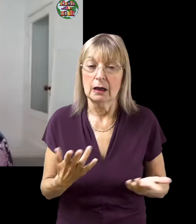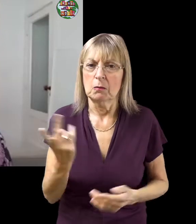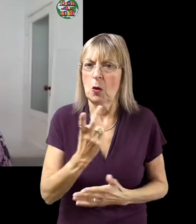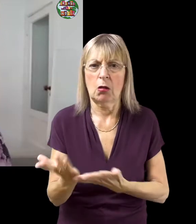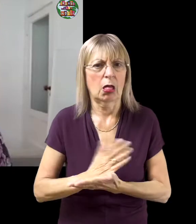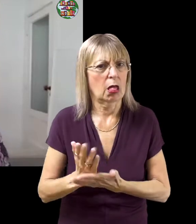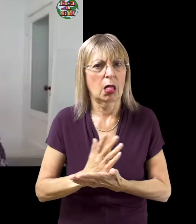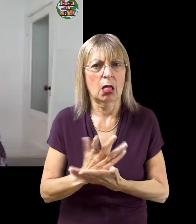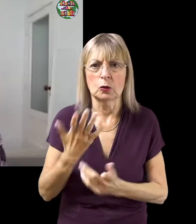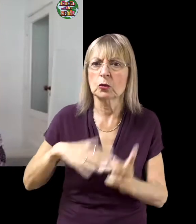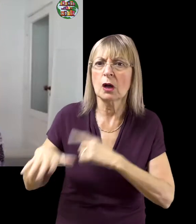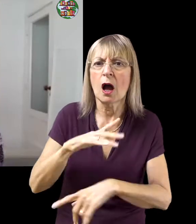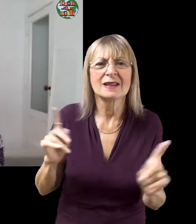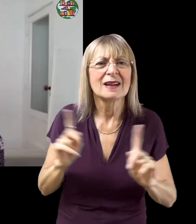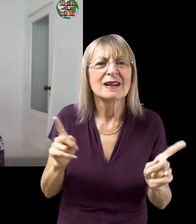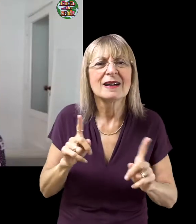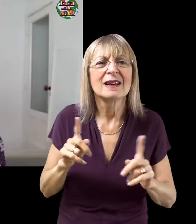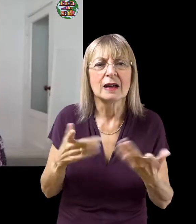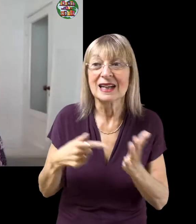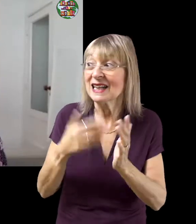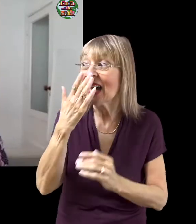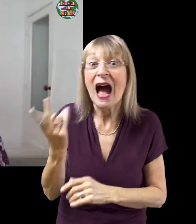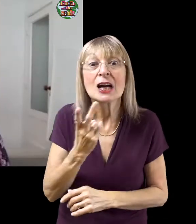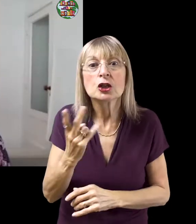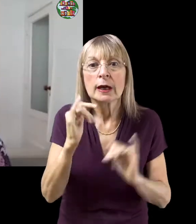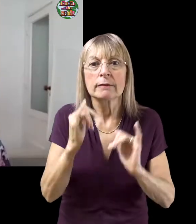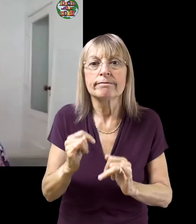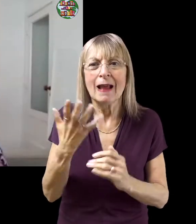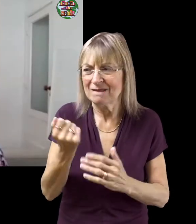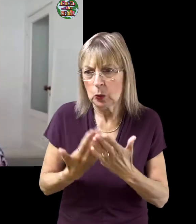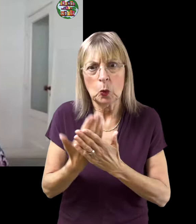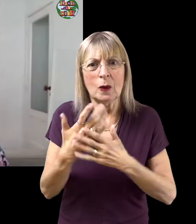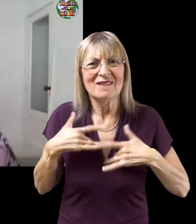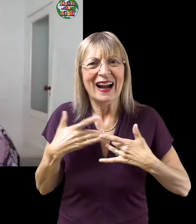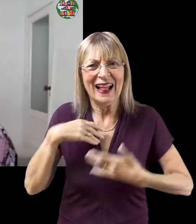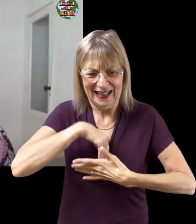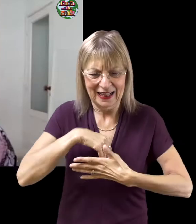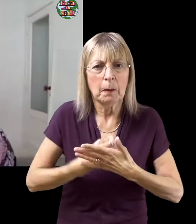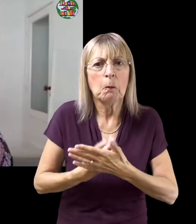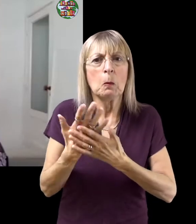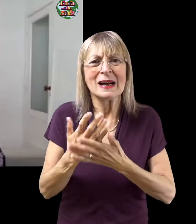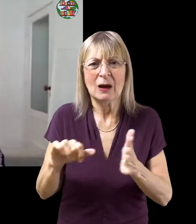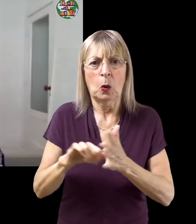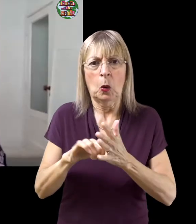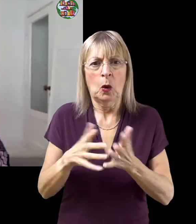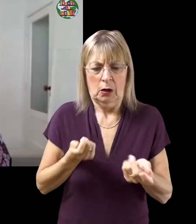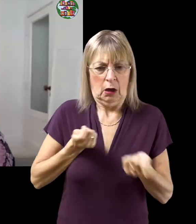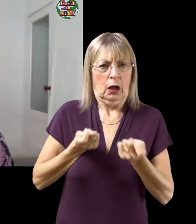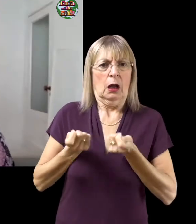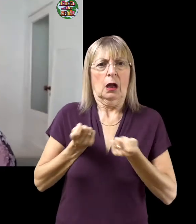mean, they both feel unsure of the whole world, really. And then they're both